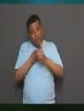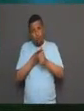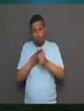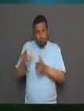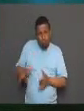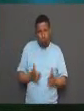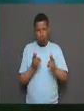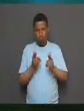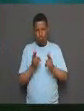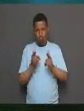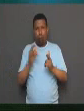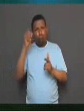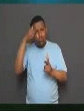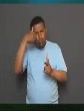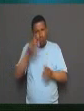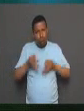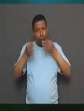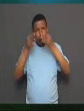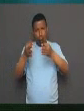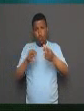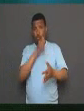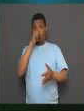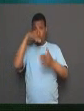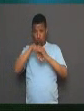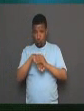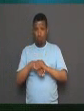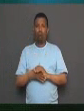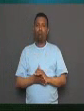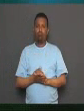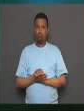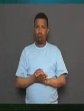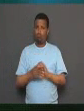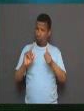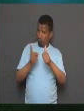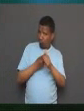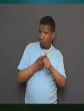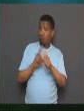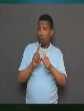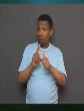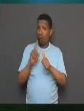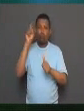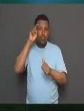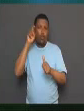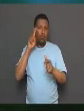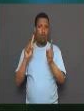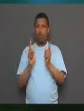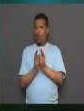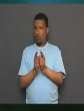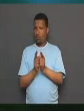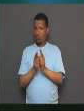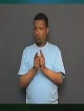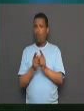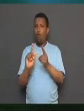The primary mode of HIV transmission in Ethiopia is sexual